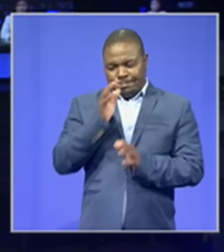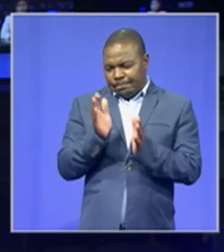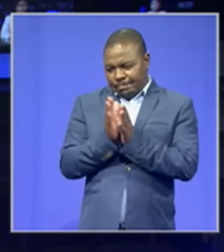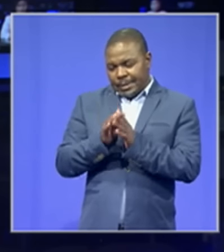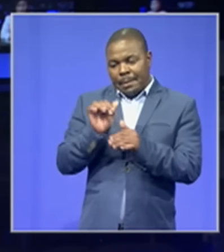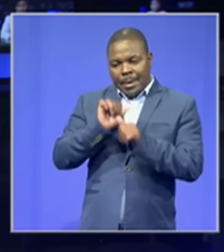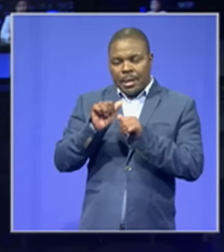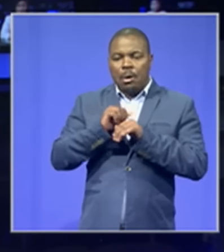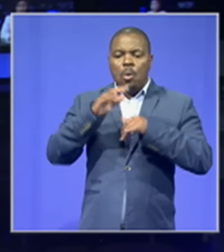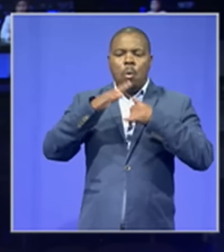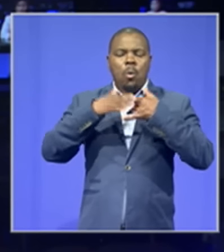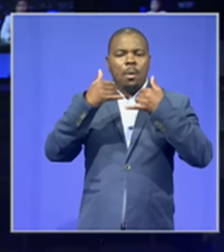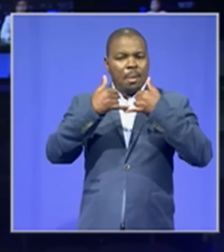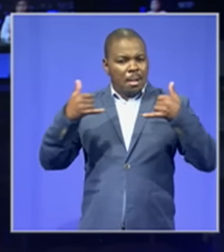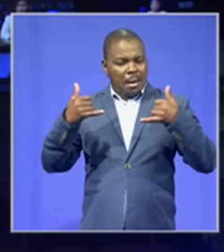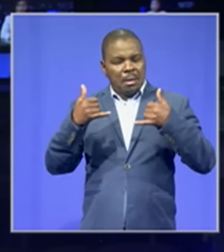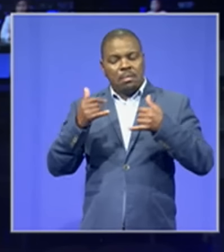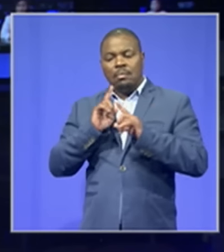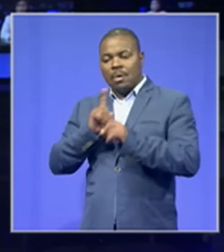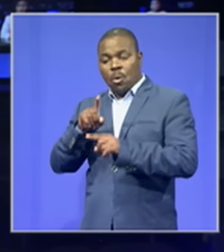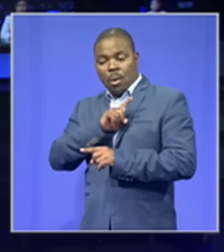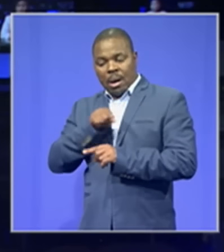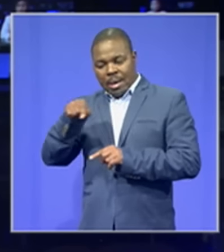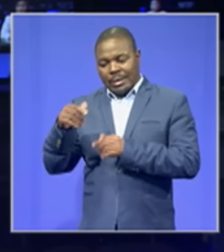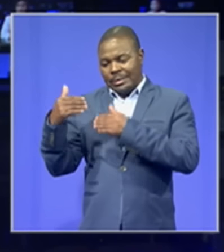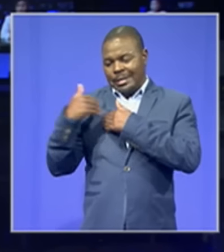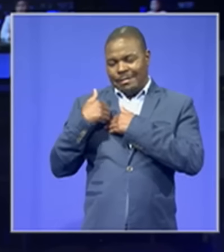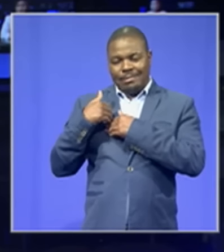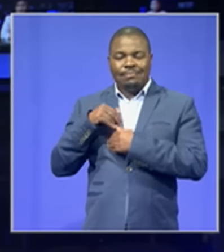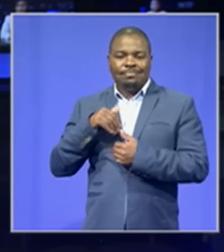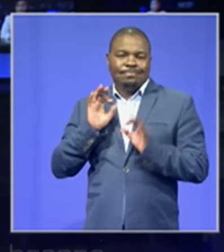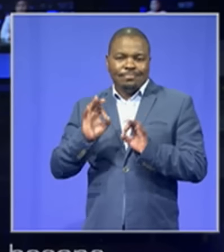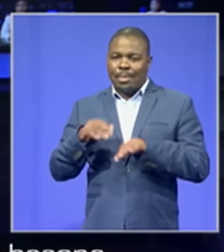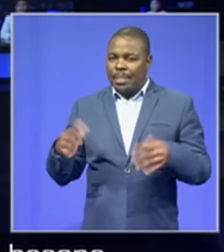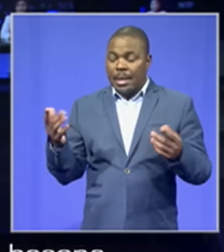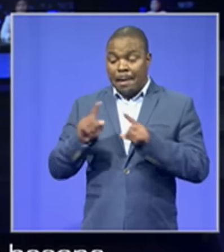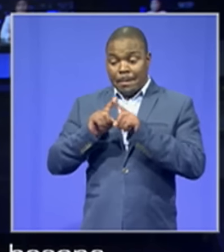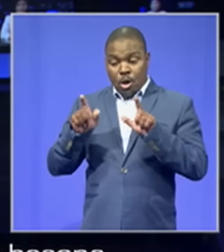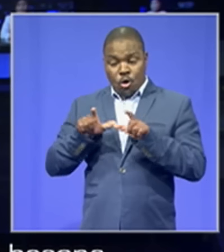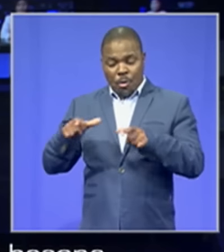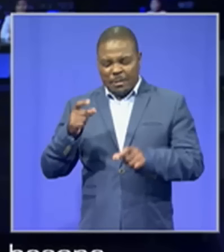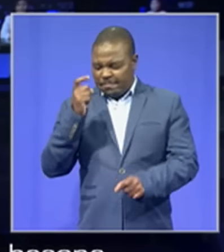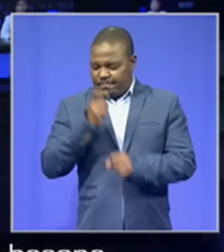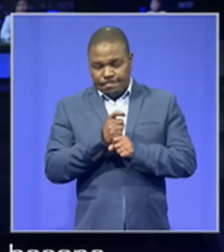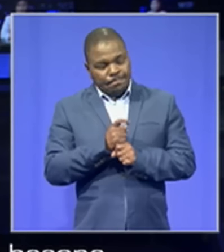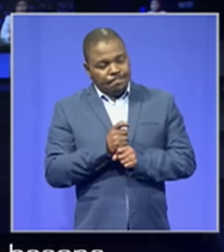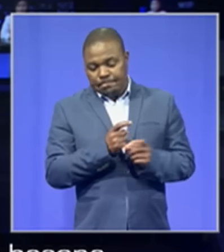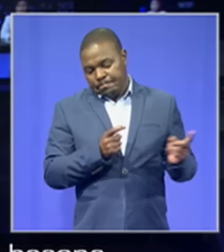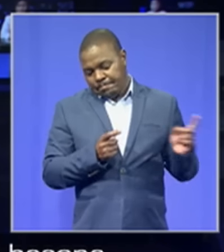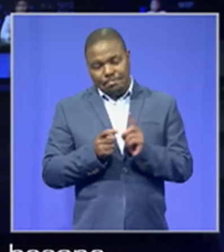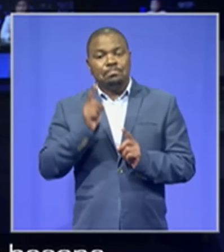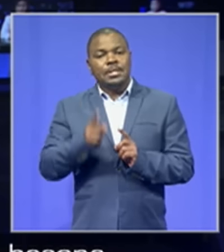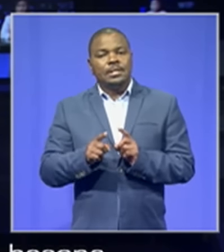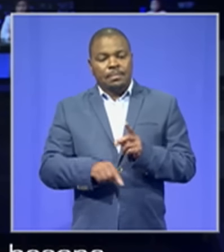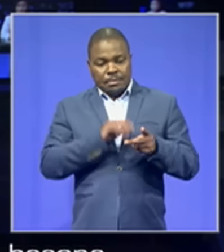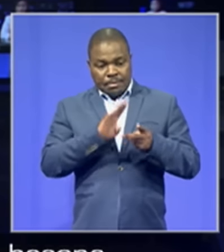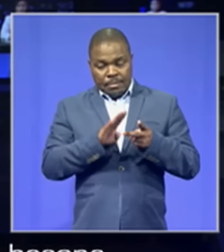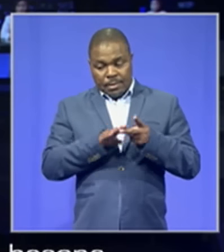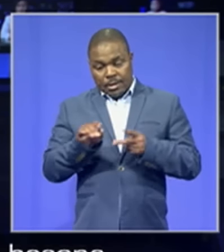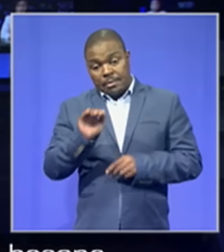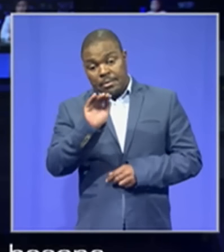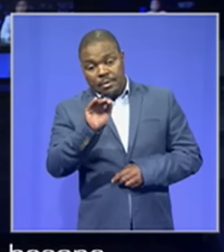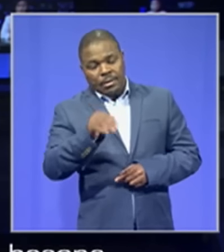ka tshebediso ya marangrang a beha mabaka a tshireletso e fokolang. Empa komiti e ne sa nke taba ya hae mme ile ya batla